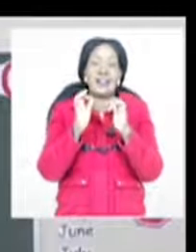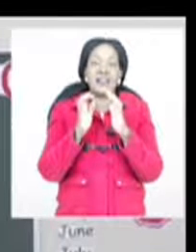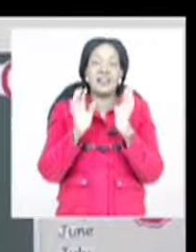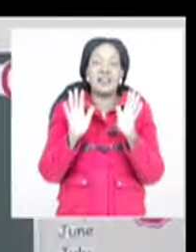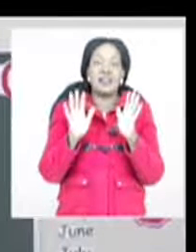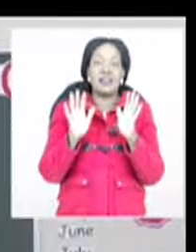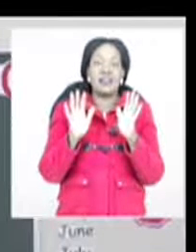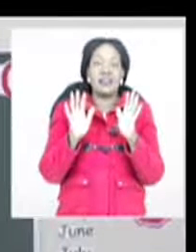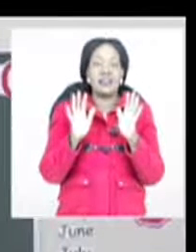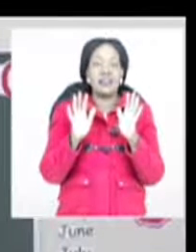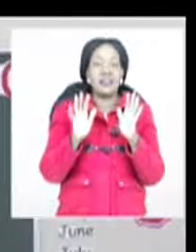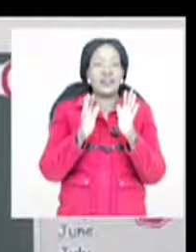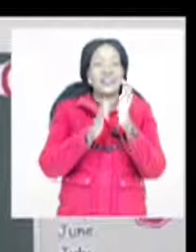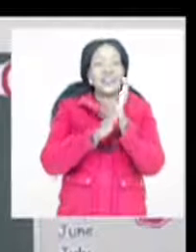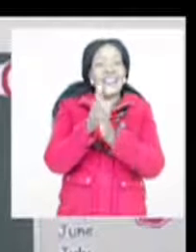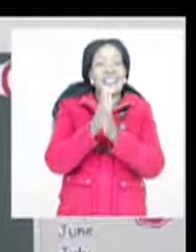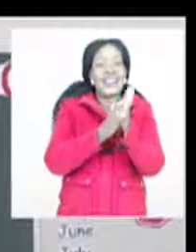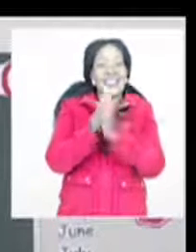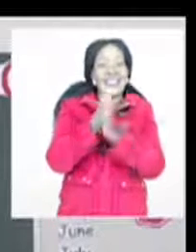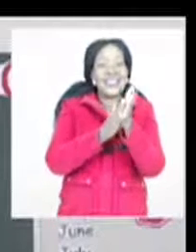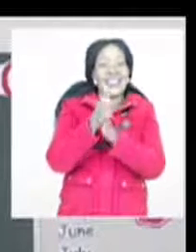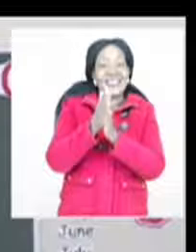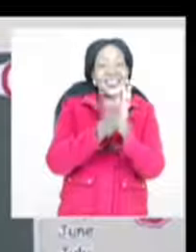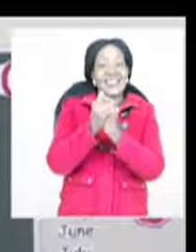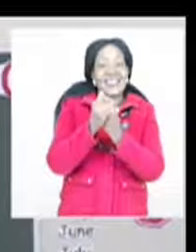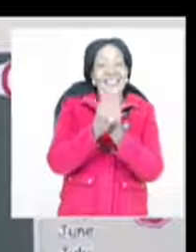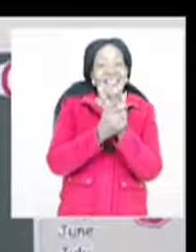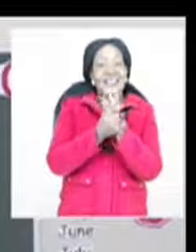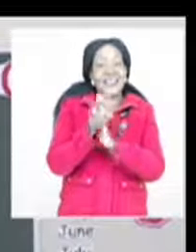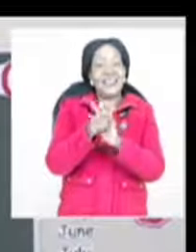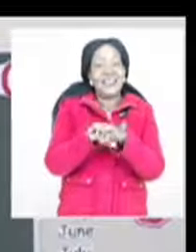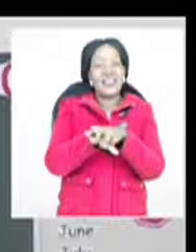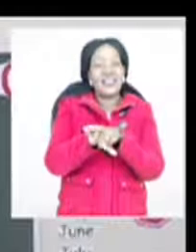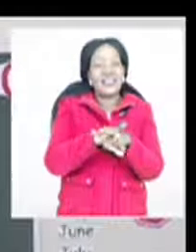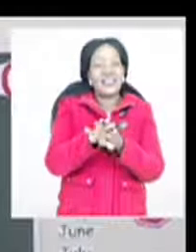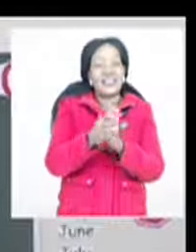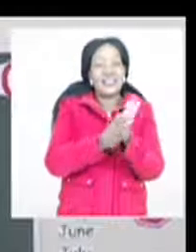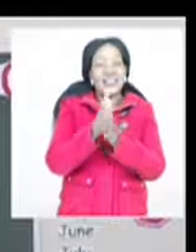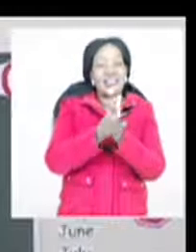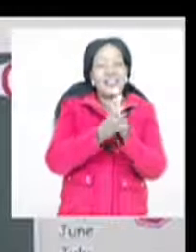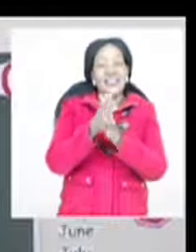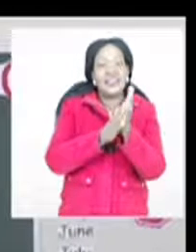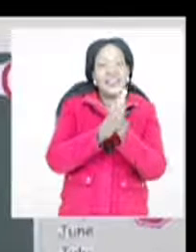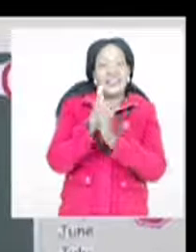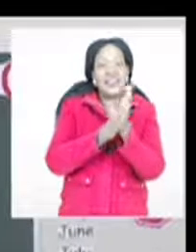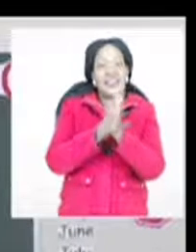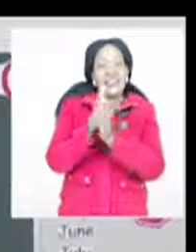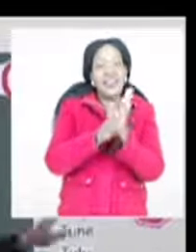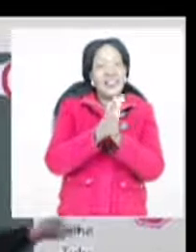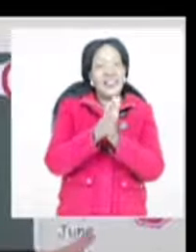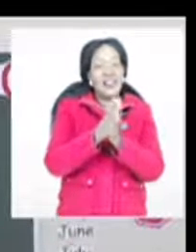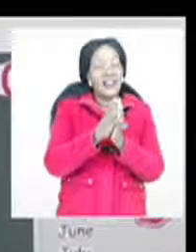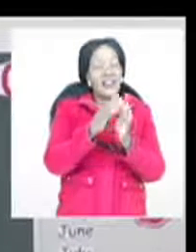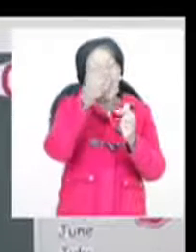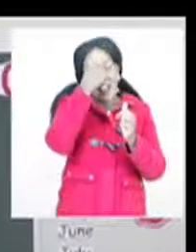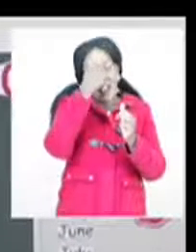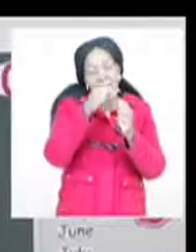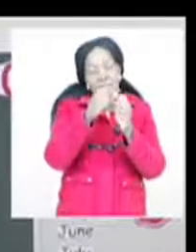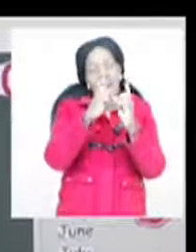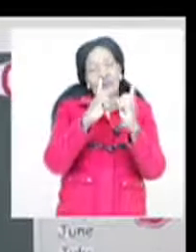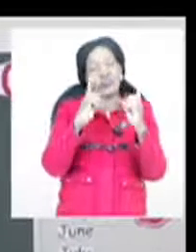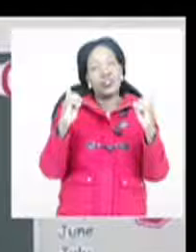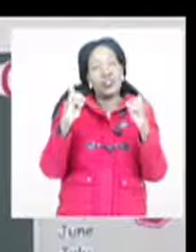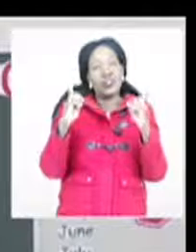and spray our sanitizer, rub it all over our hands and between our fingers, and let's remember to